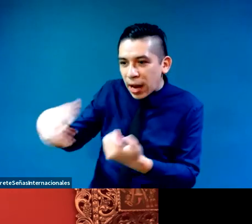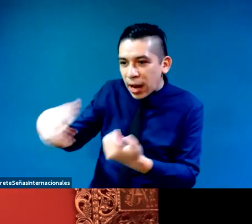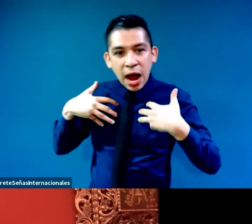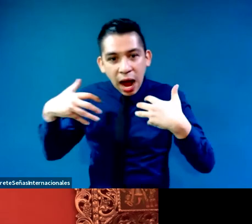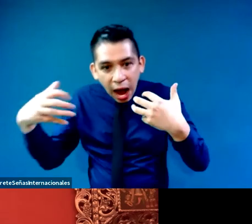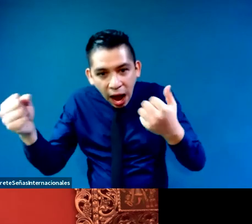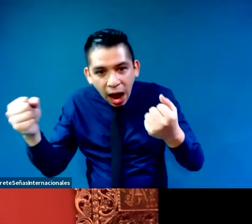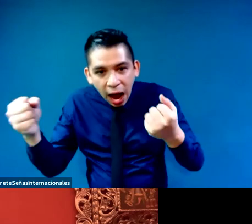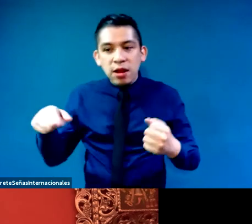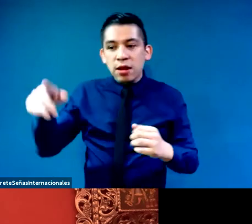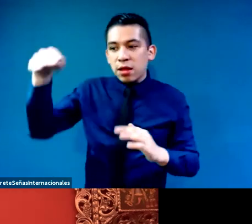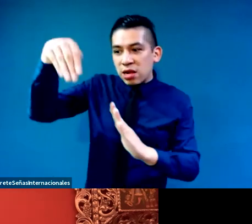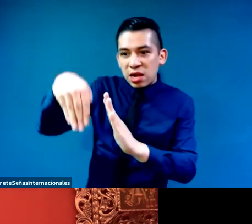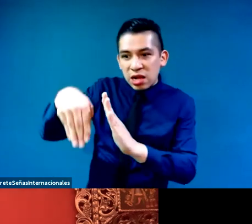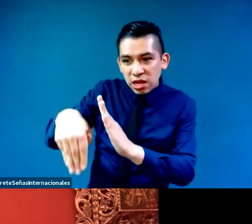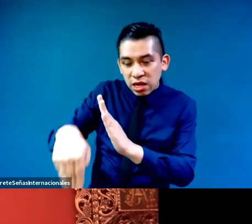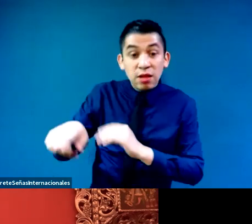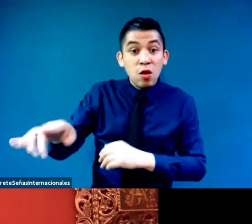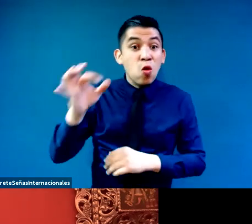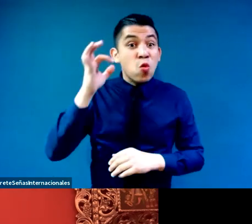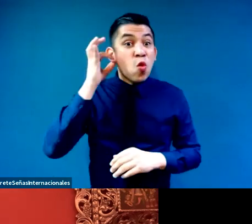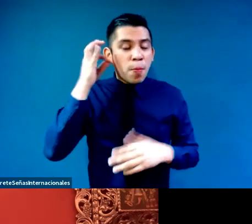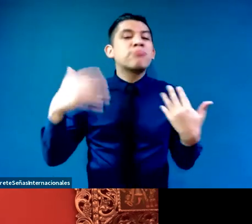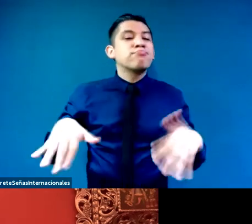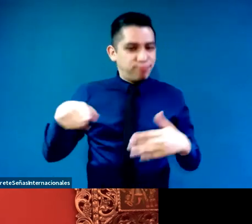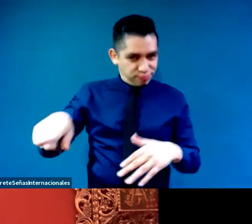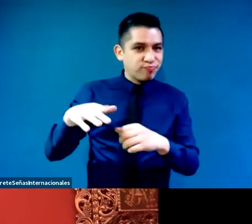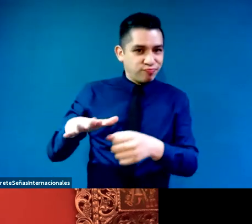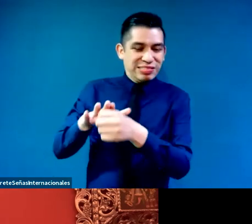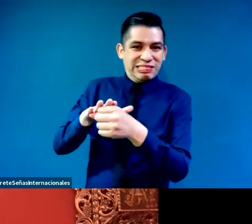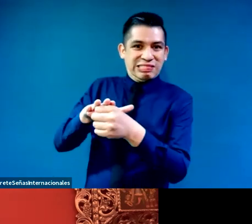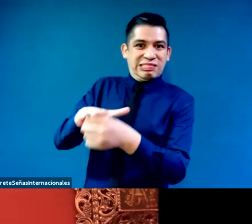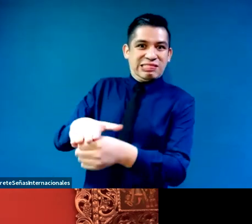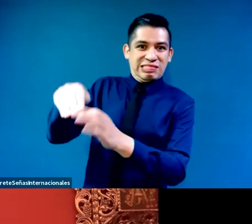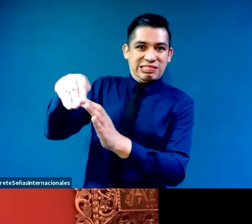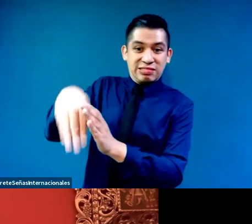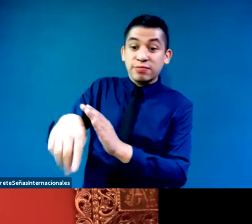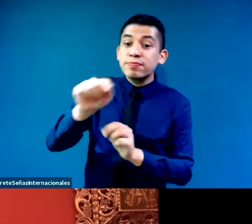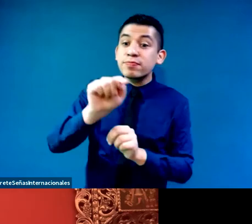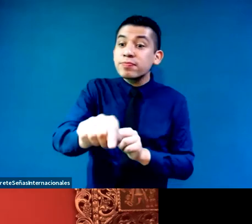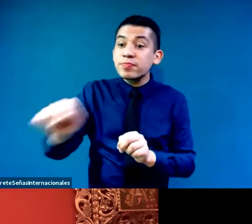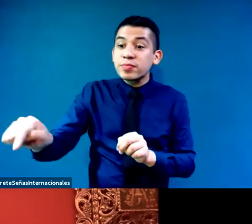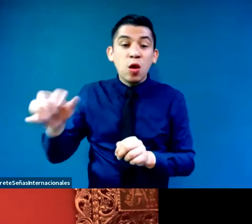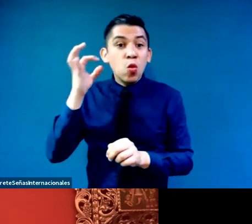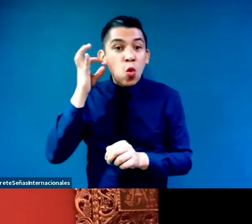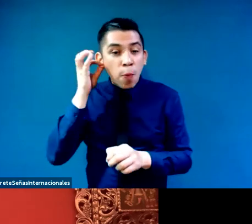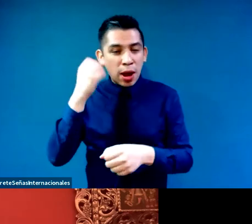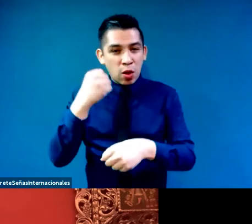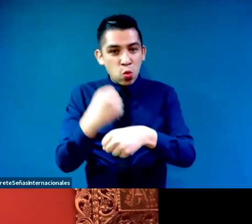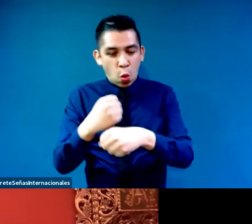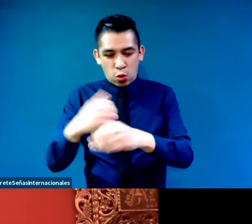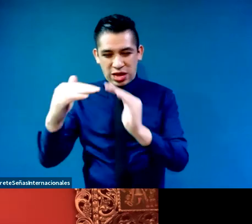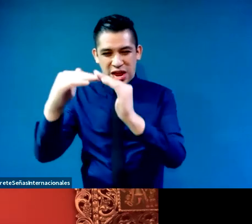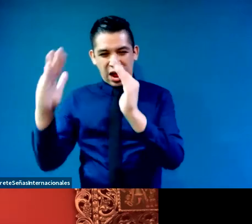We also saw a very large number of women carrying the world on their shoulders as caregivers during the pandemic,